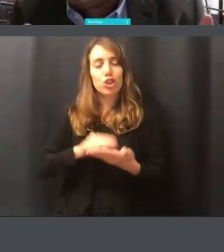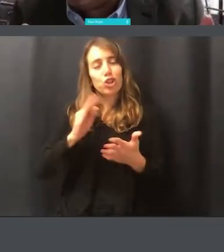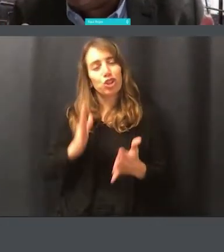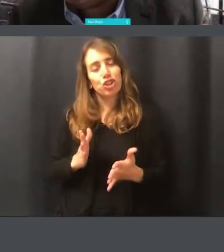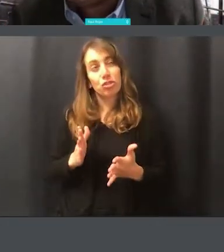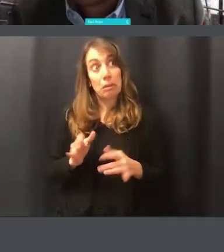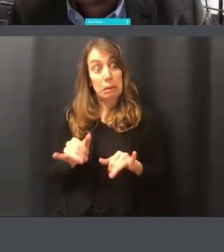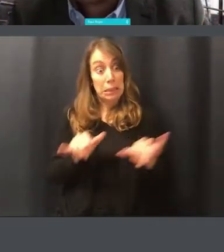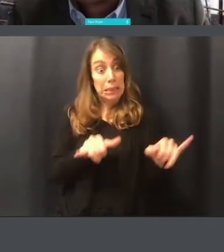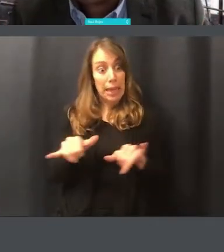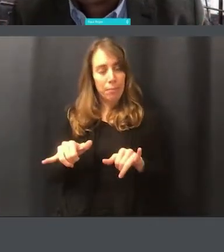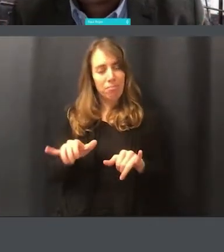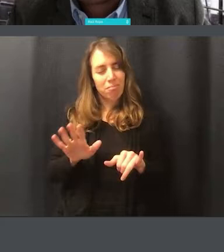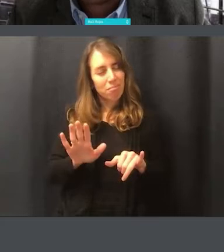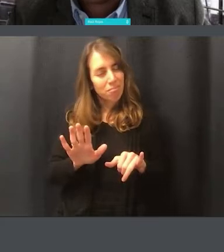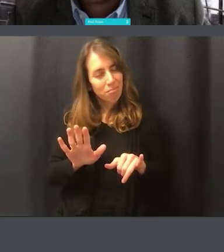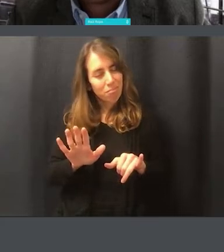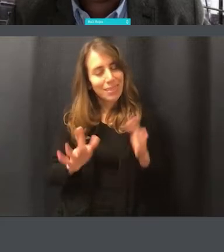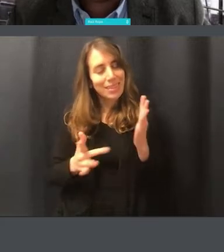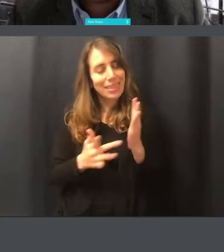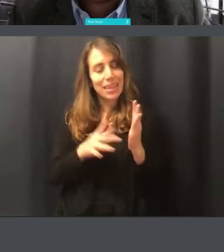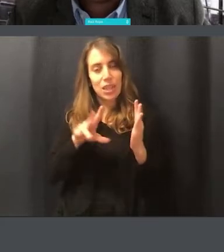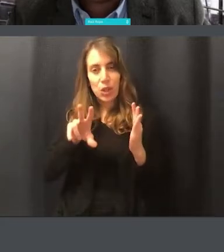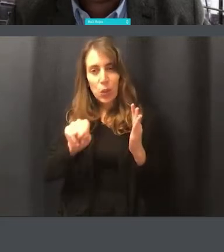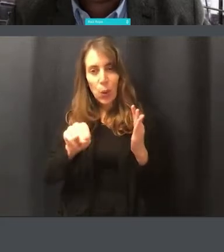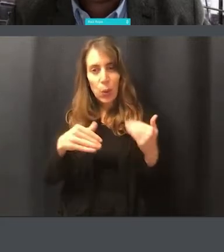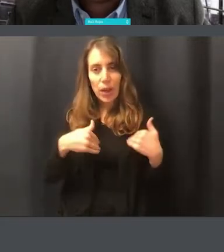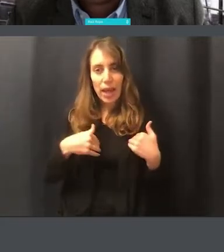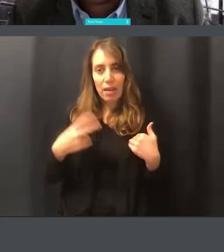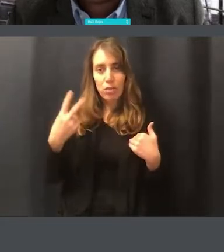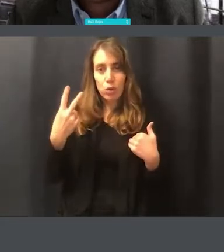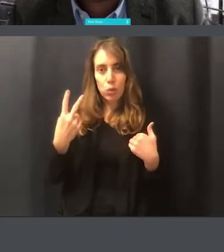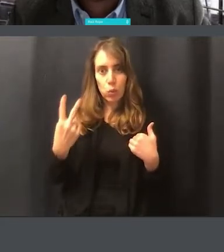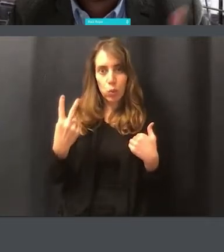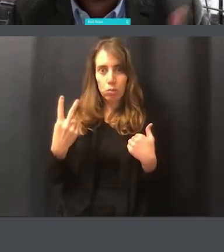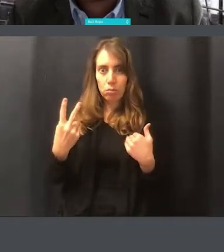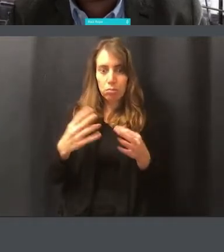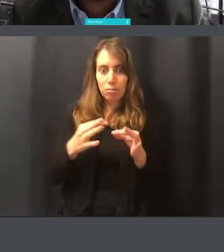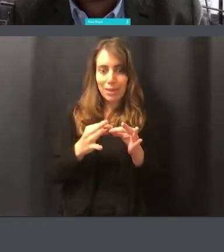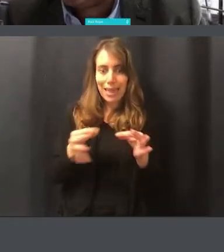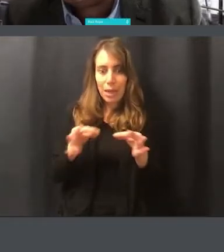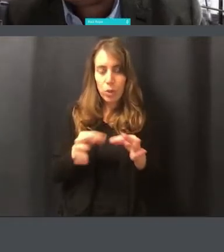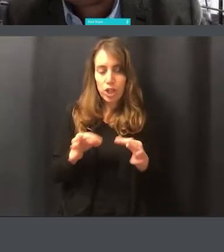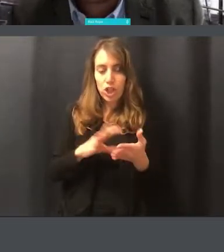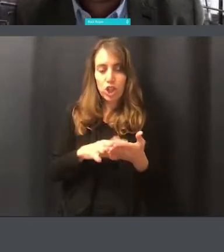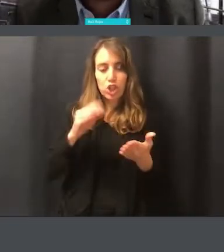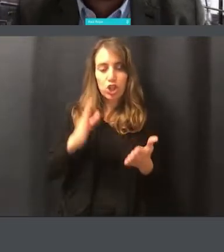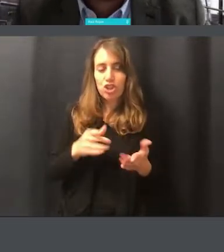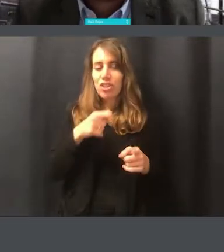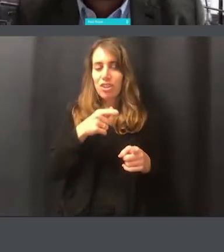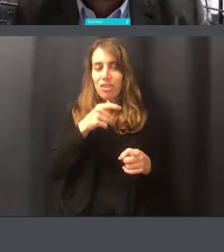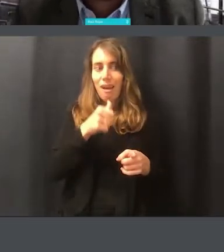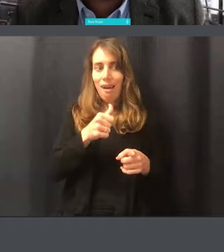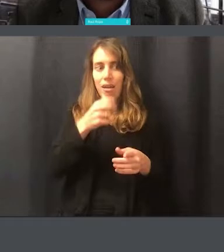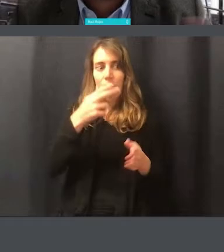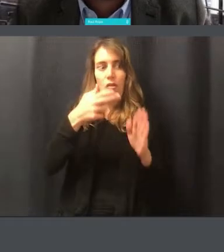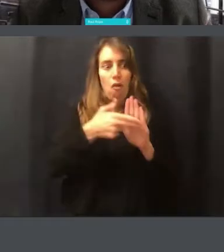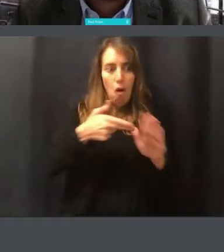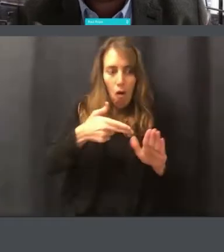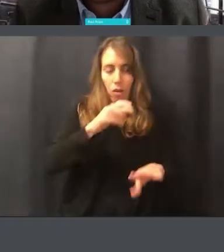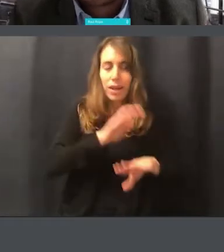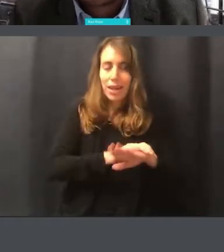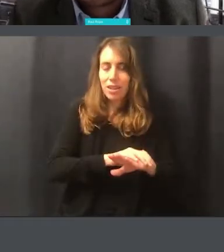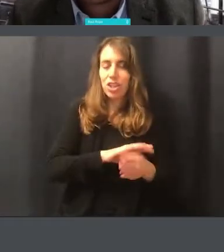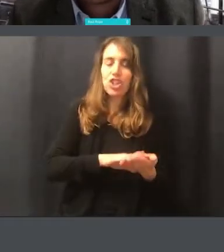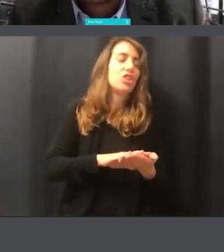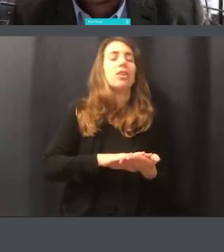Technically, no. You can have dual language learners who are not designated as English learners, and you can have some dual language learners who are